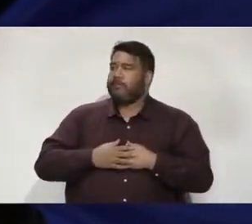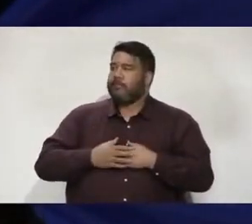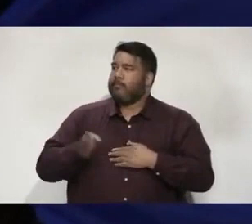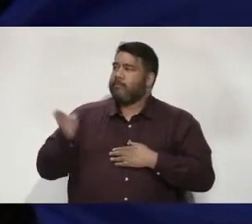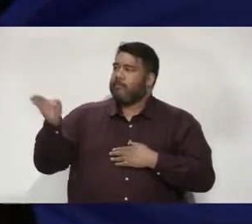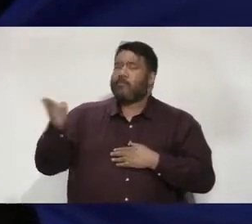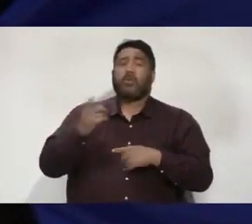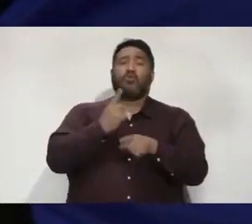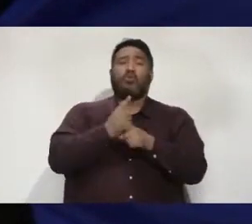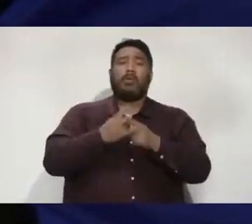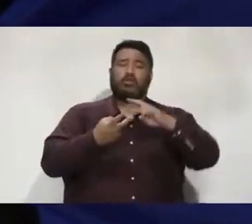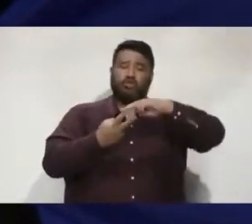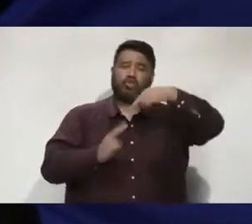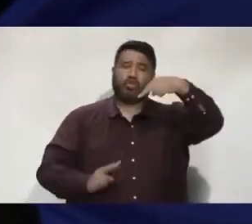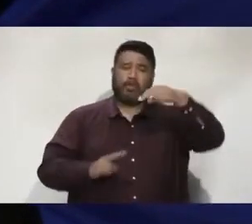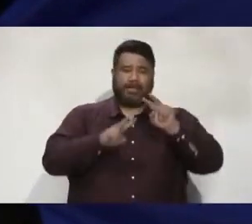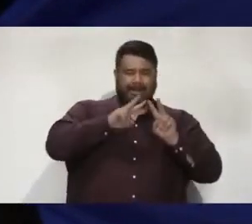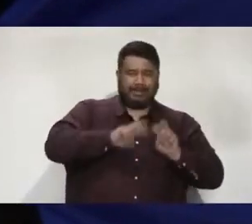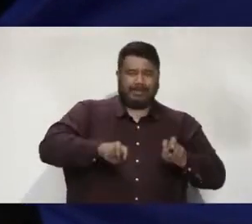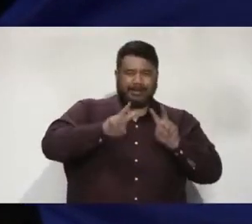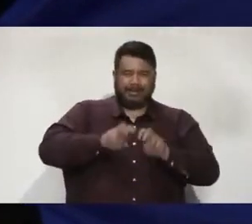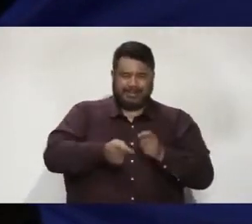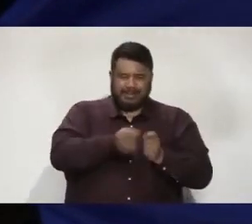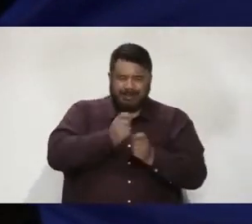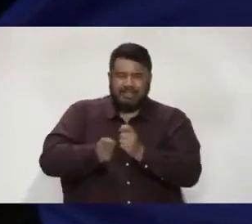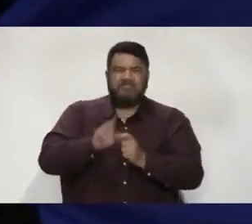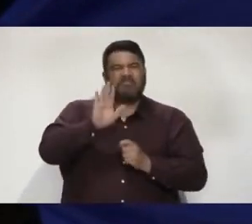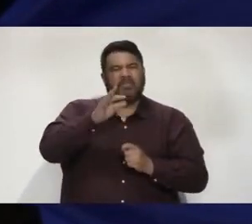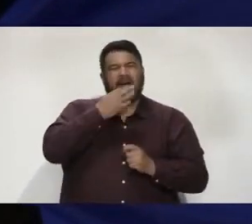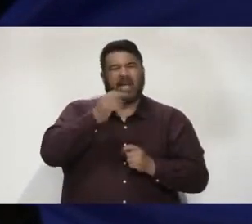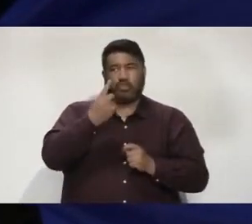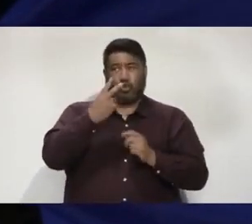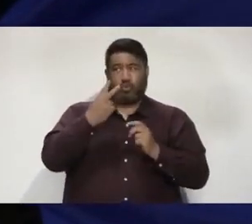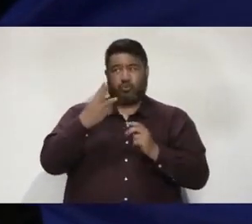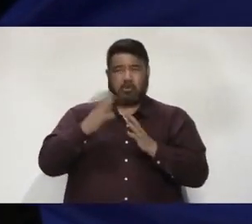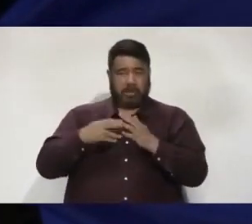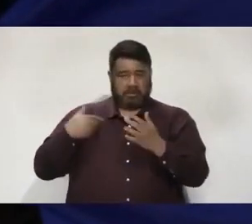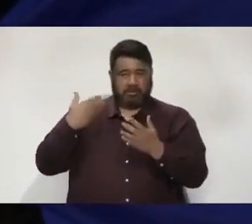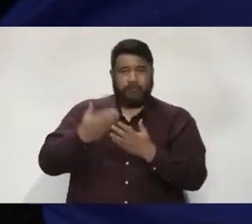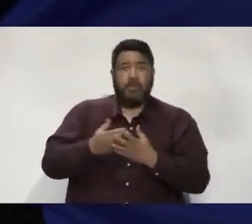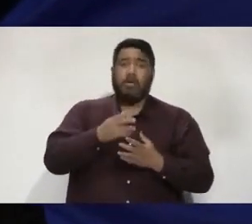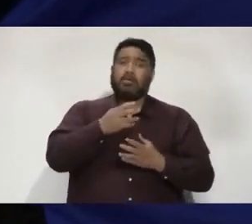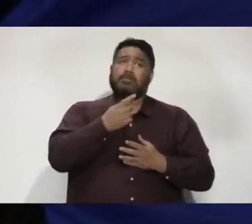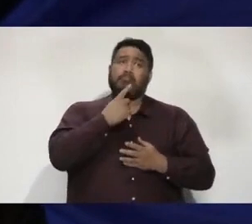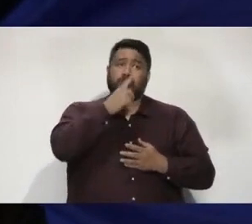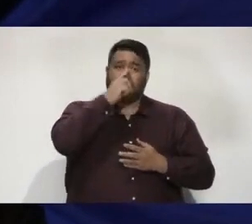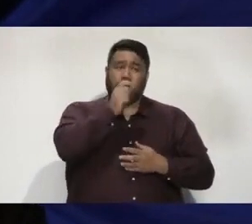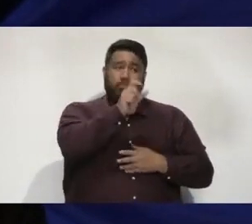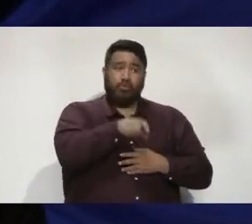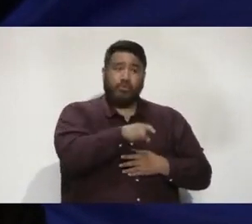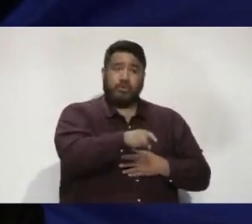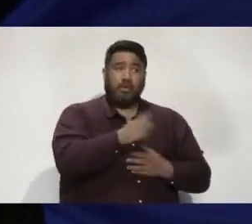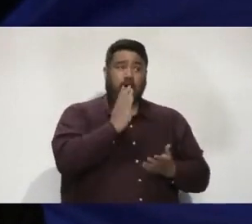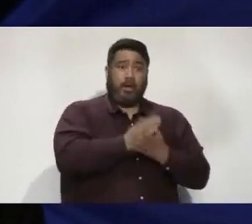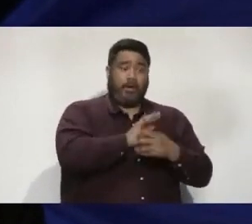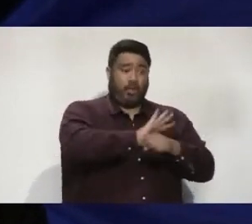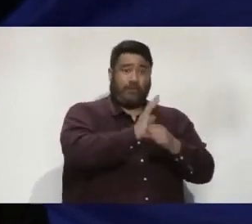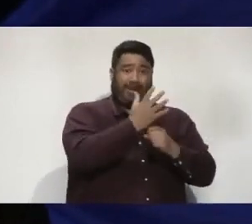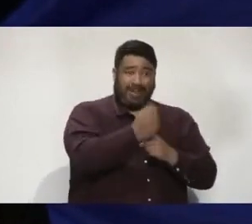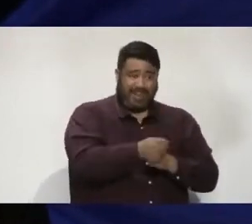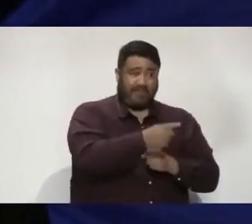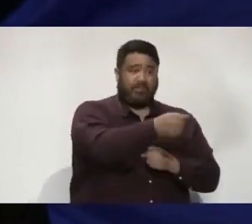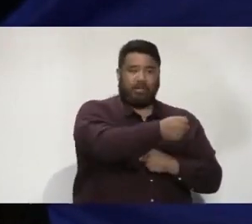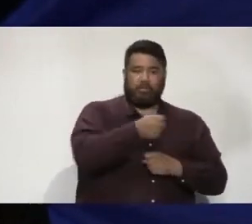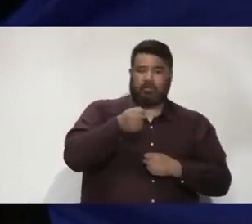On the genomic testing, how much has been done over the last couple of weeks of people who have tested positive and come through managed isolation